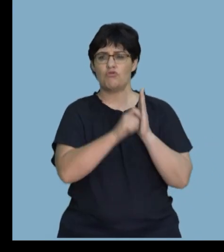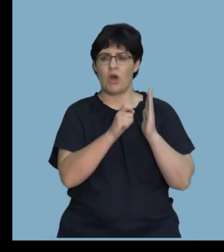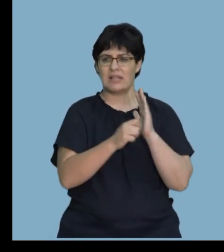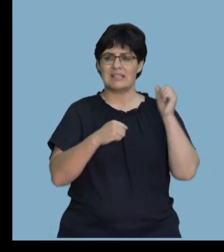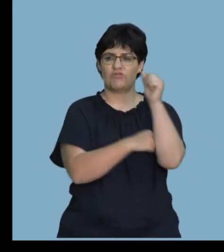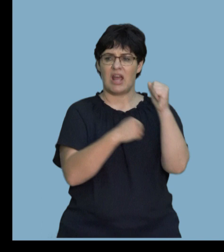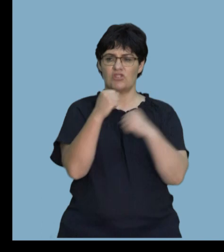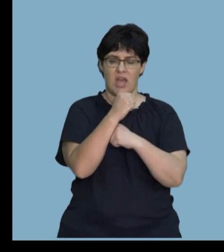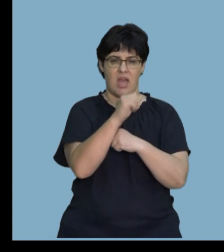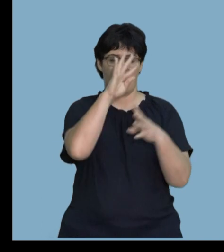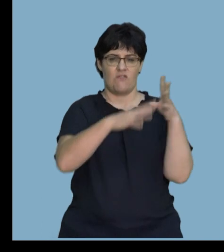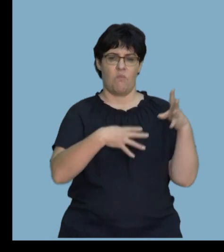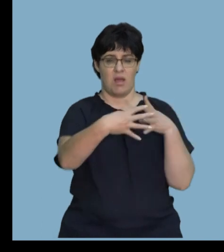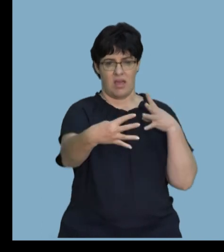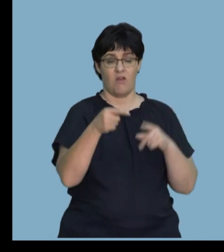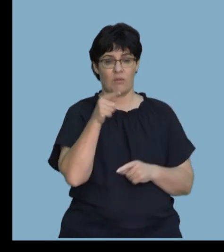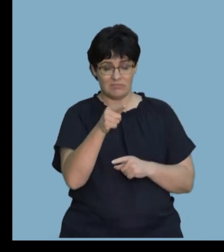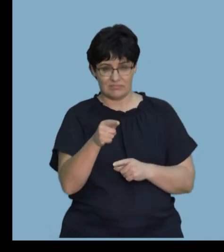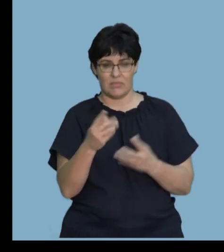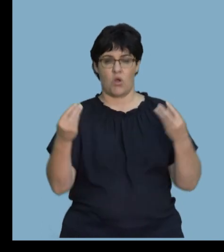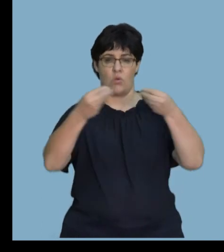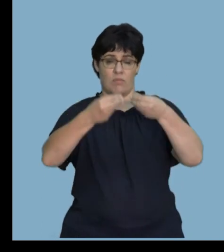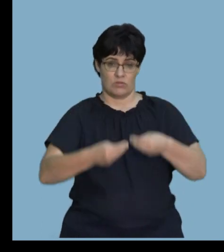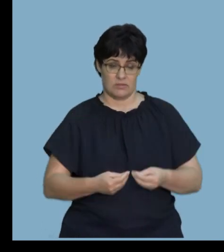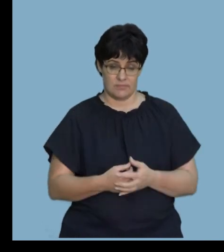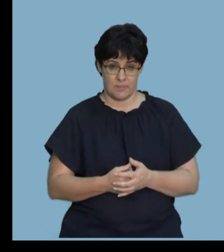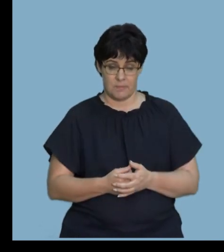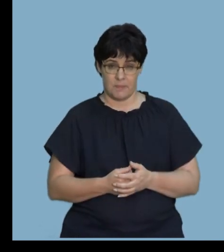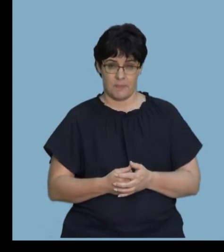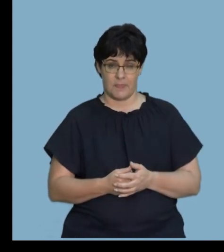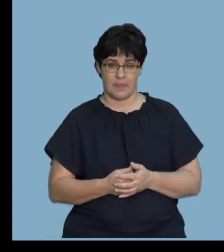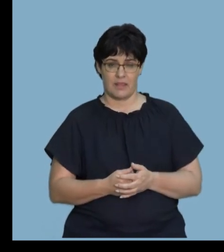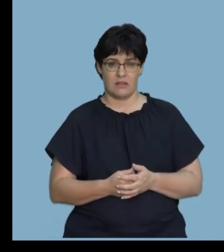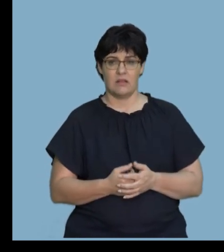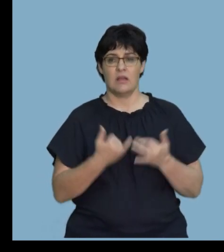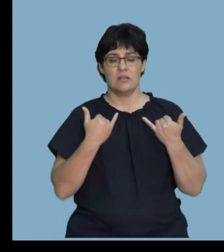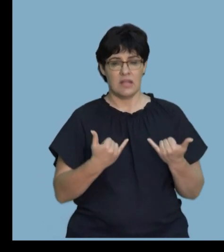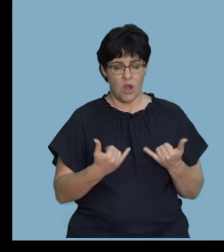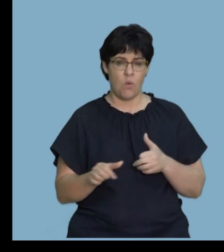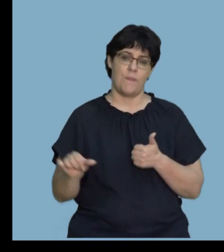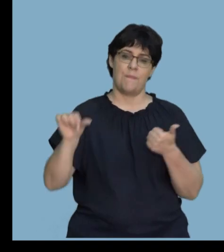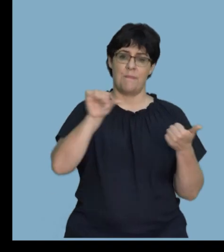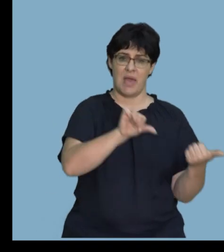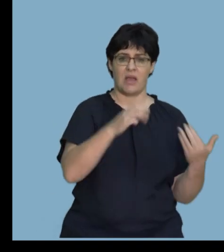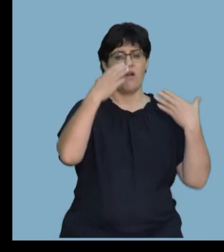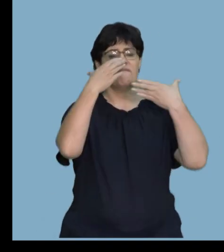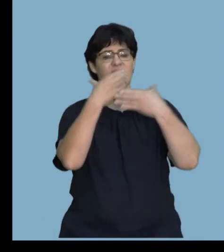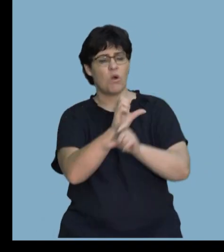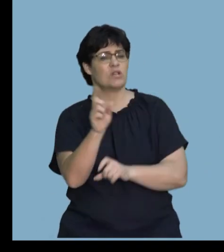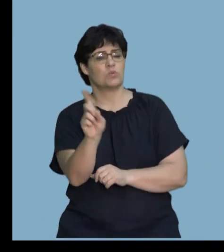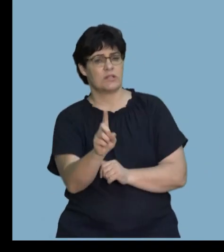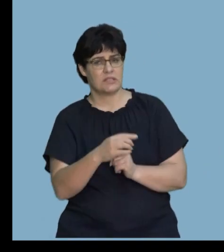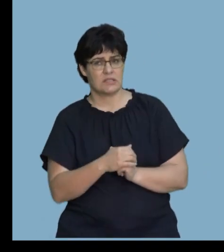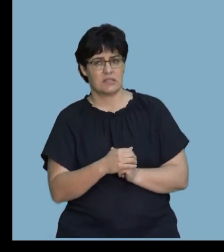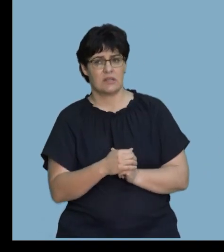structural formula of this compound. Right, now, we are going to go back and focus our attention on